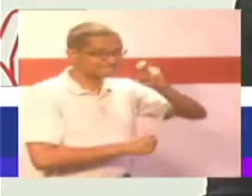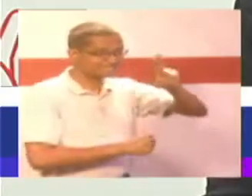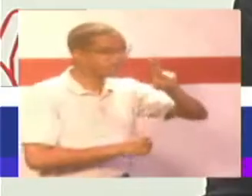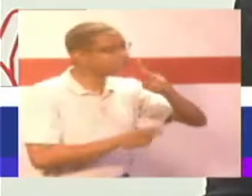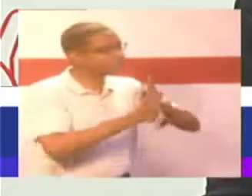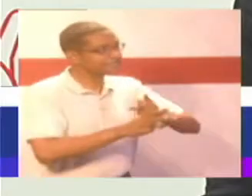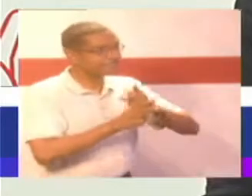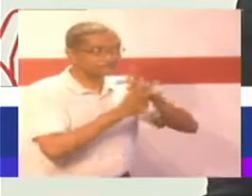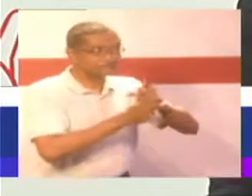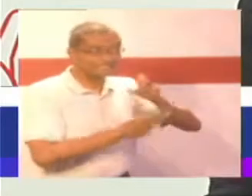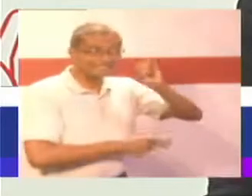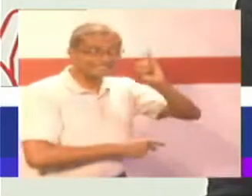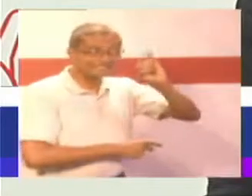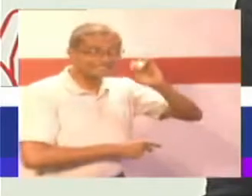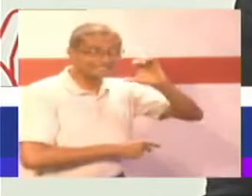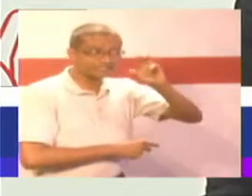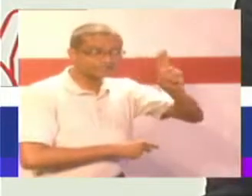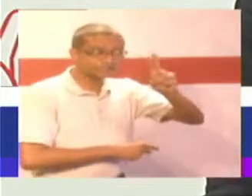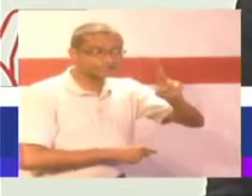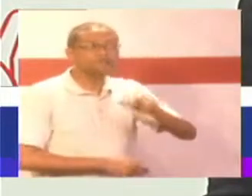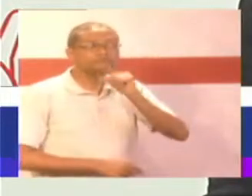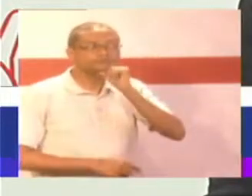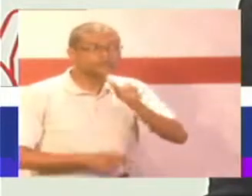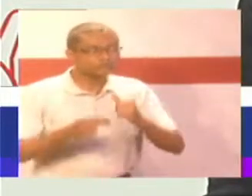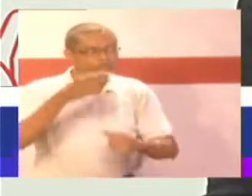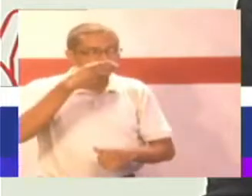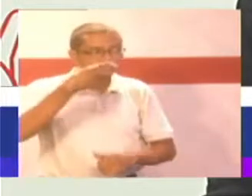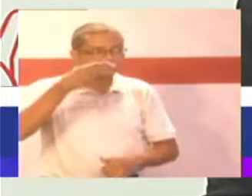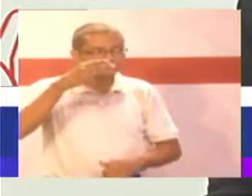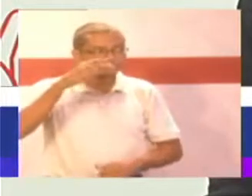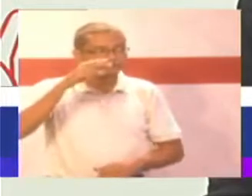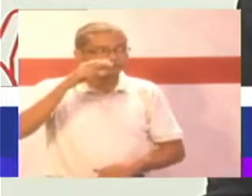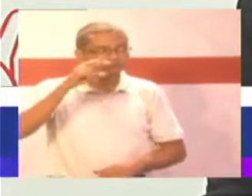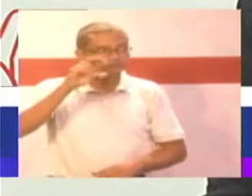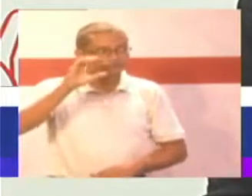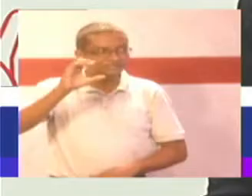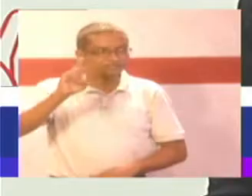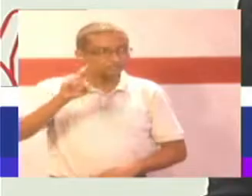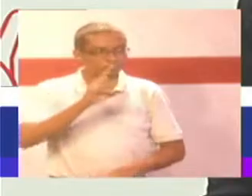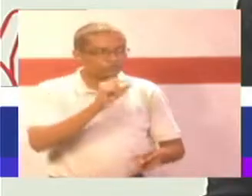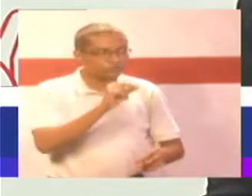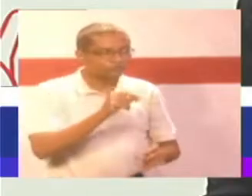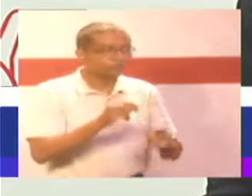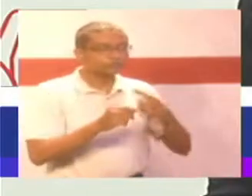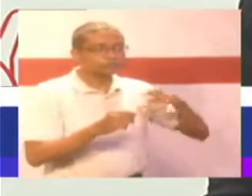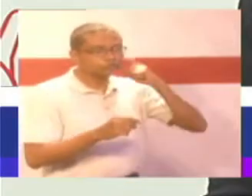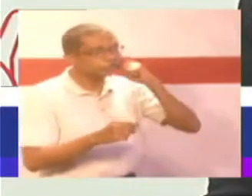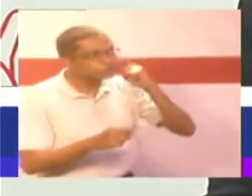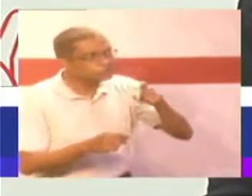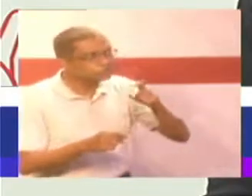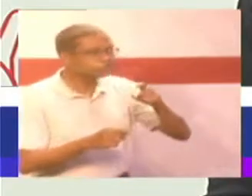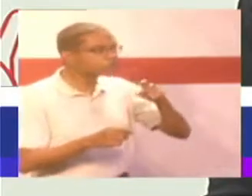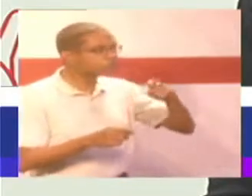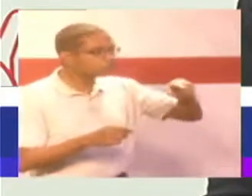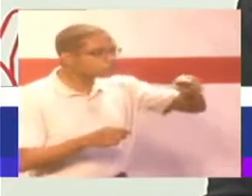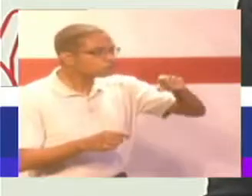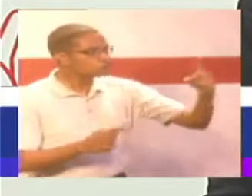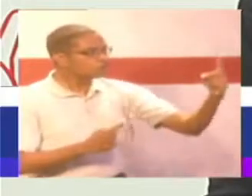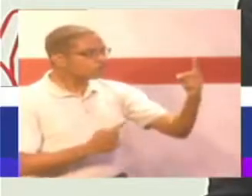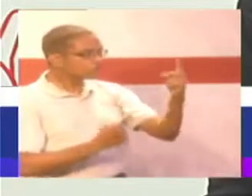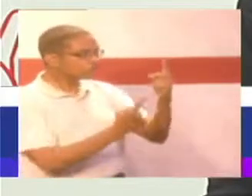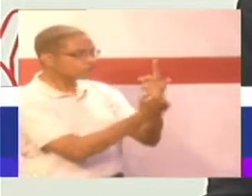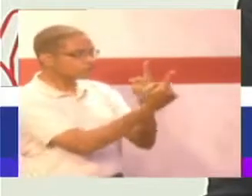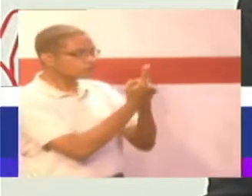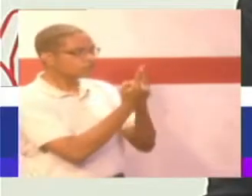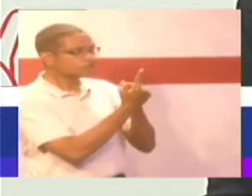reiterate, ICU, not HDU. We have noticed that persons are presenting in a very critically